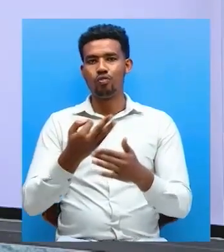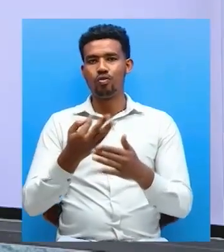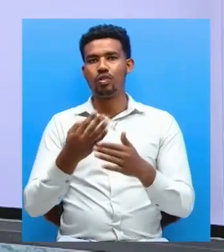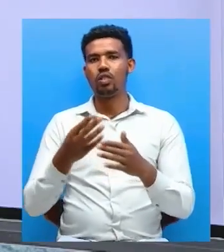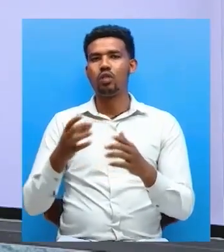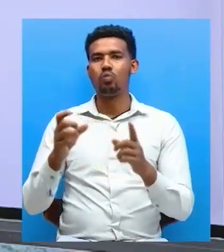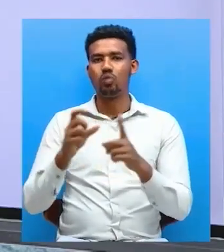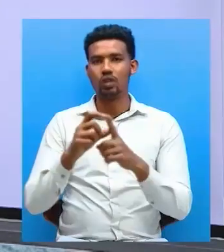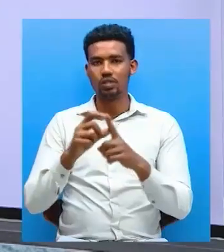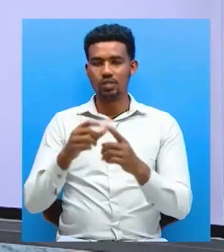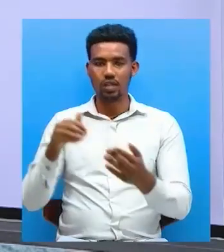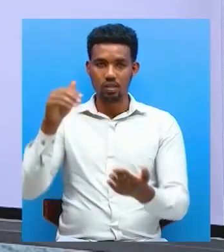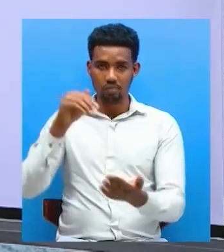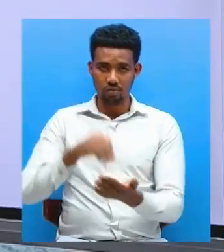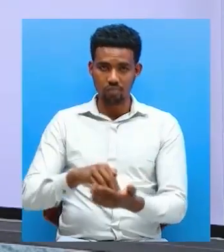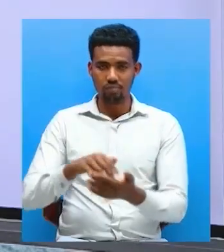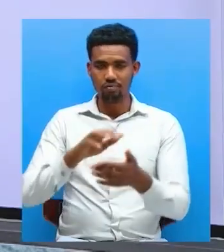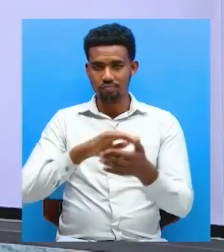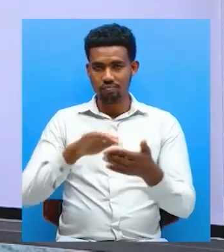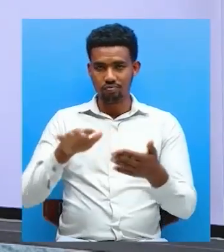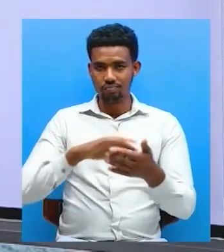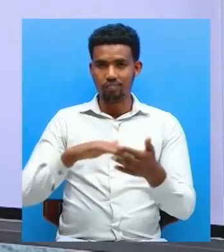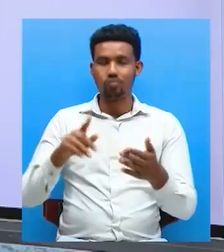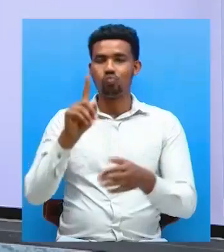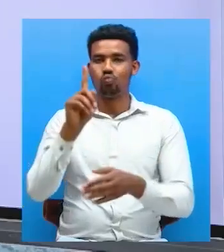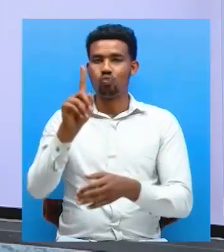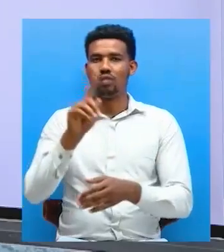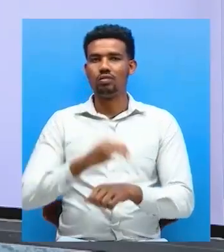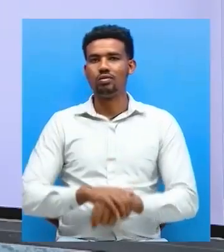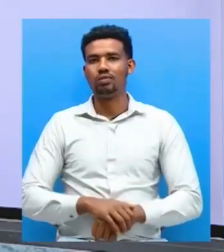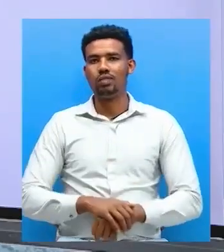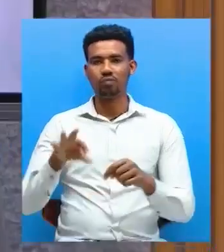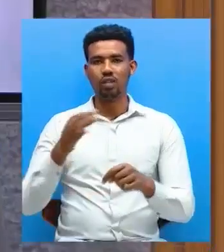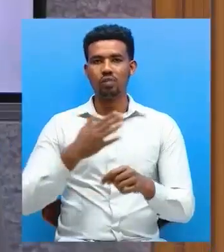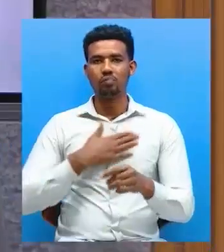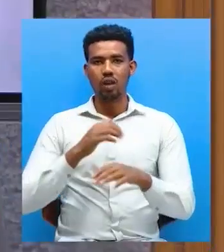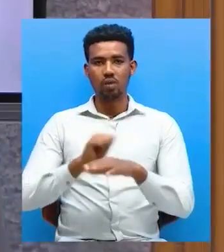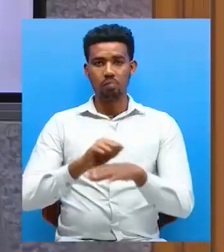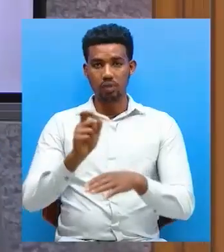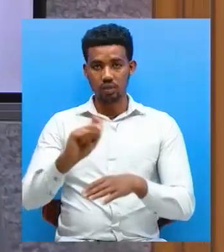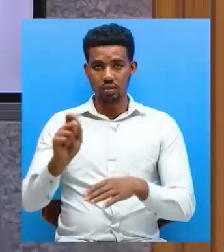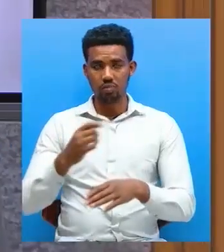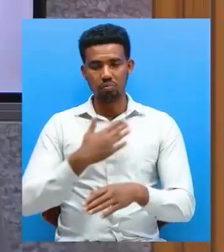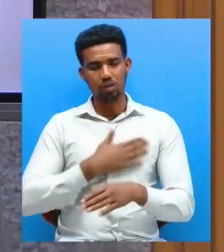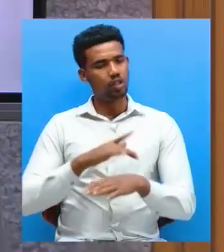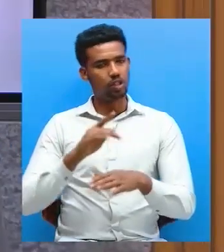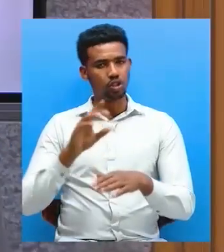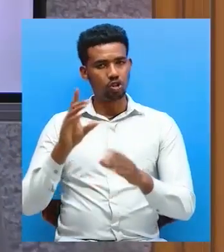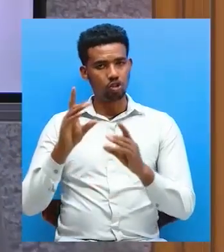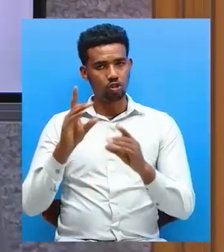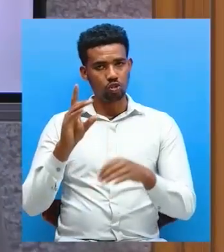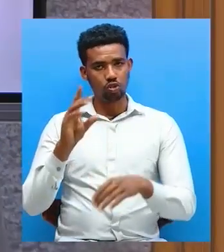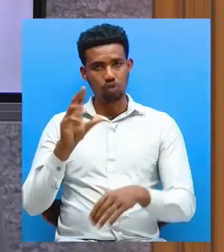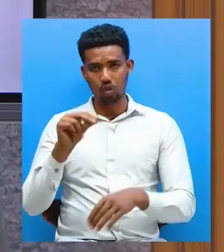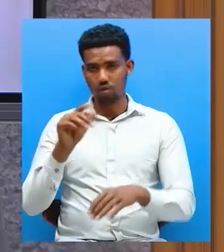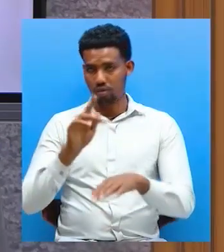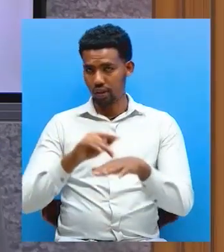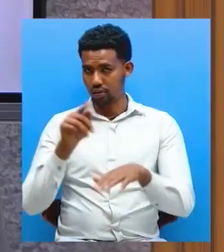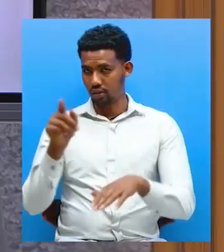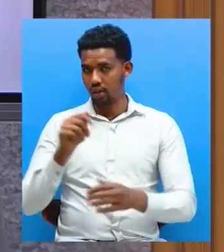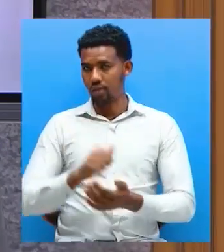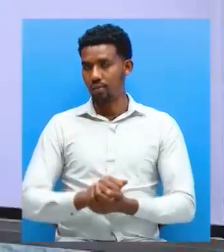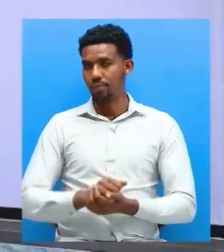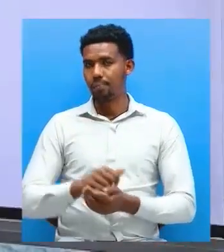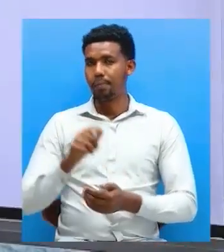let me read once. I can't find my pencil. Please don't touch that. They are building house and